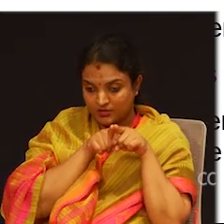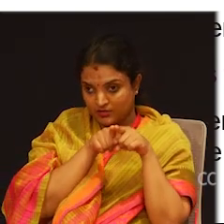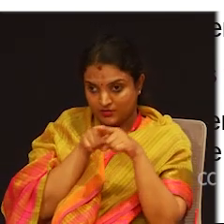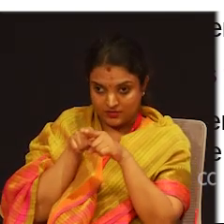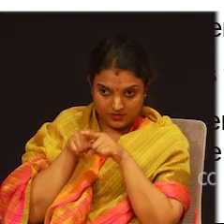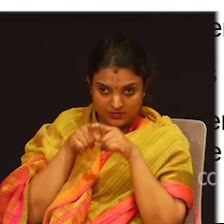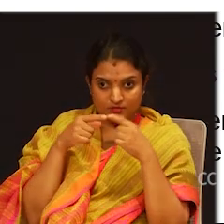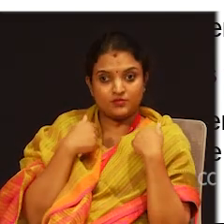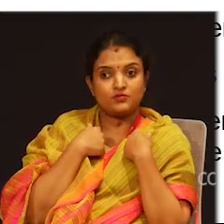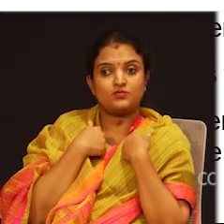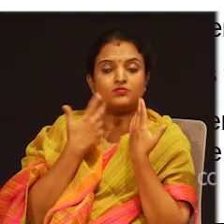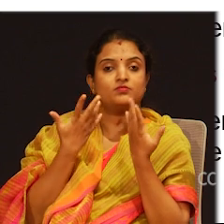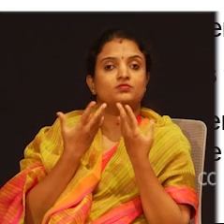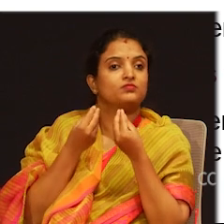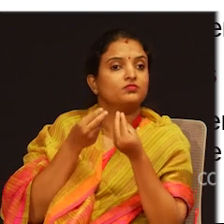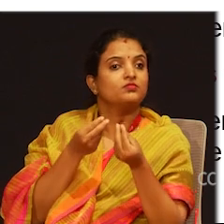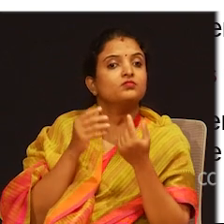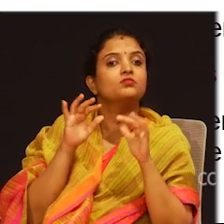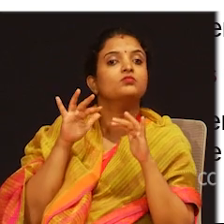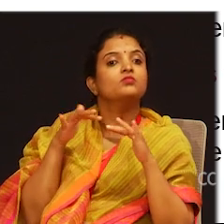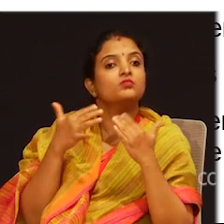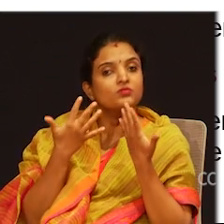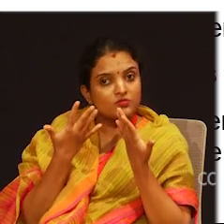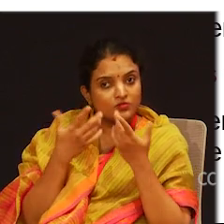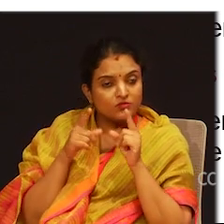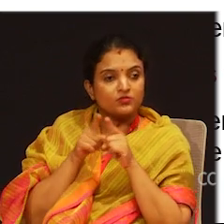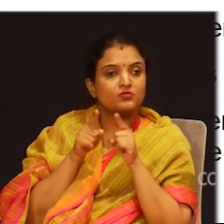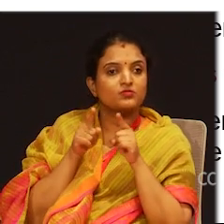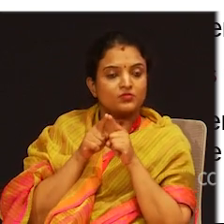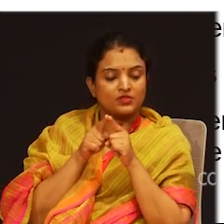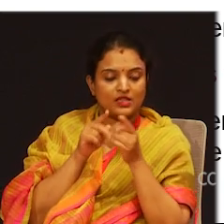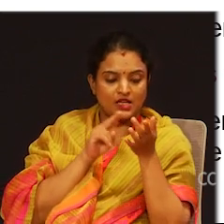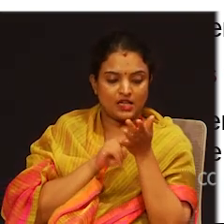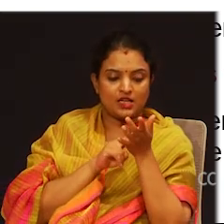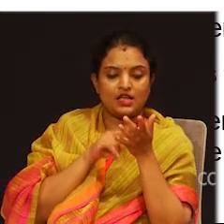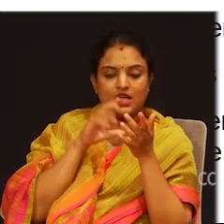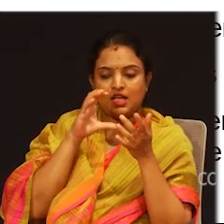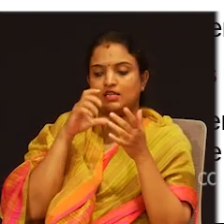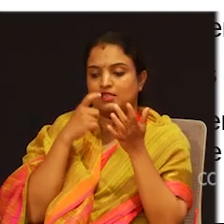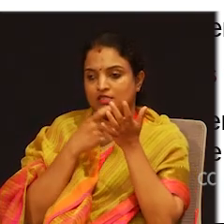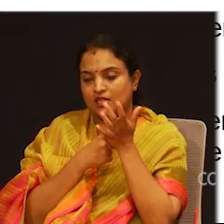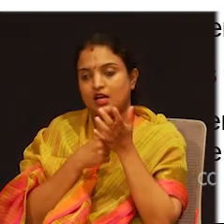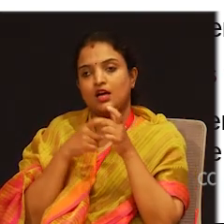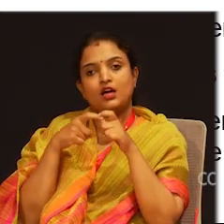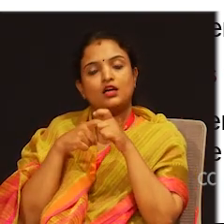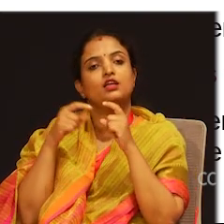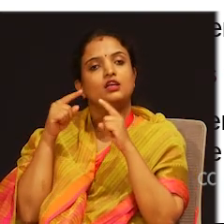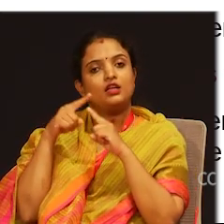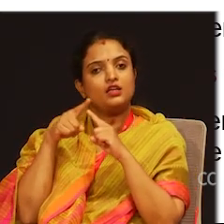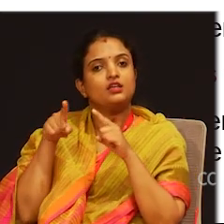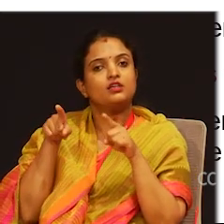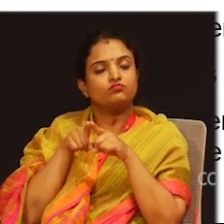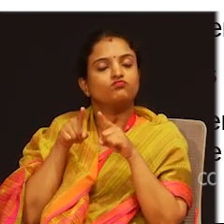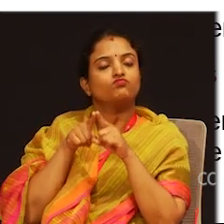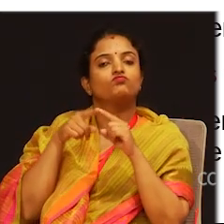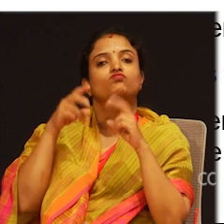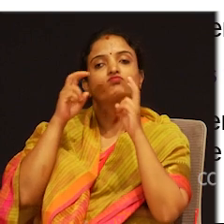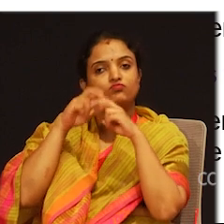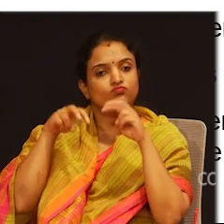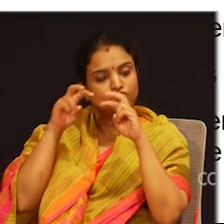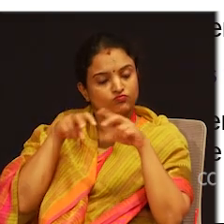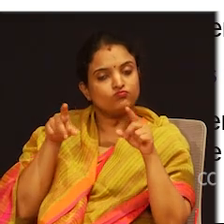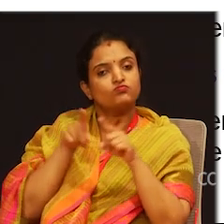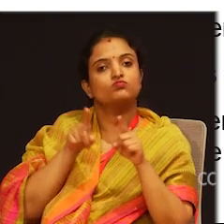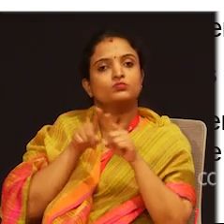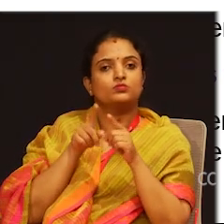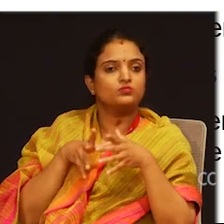just built for you is what, not again NCERT, what NCERT is saying. Our research also incidentally indicates